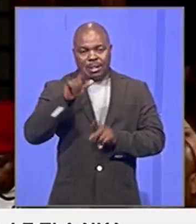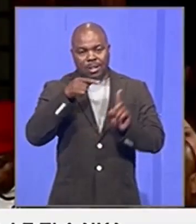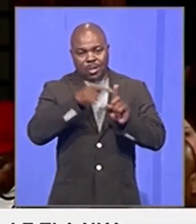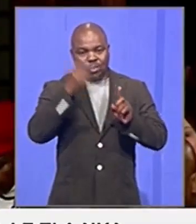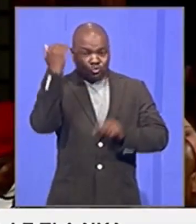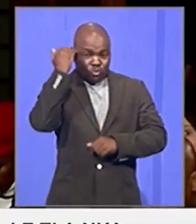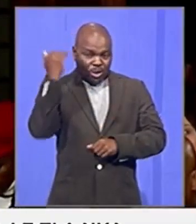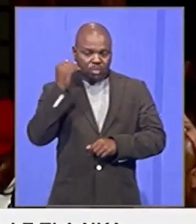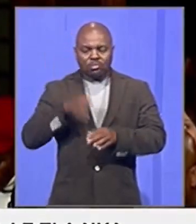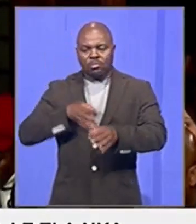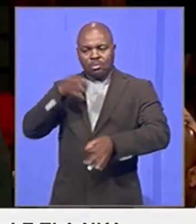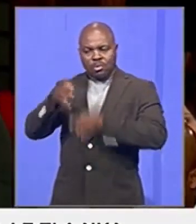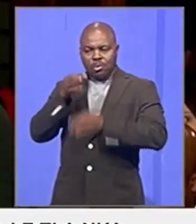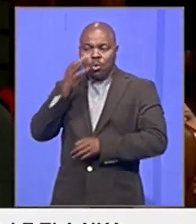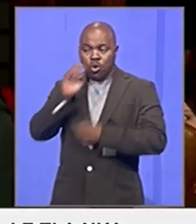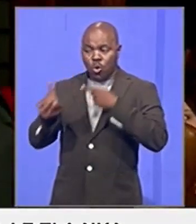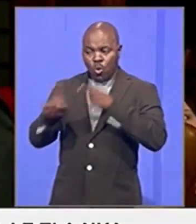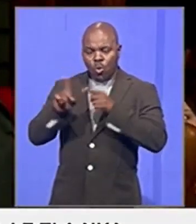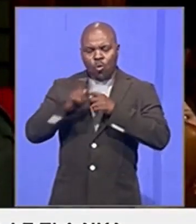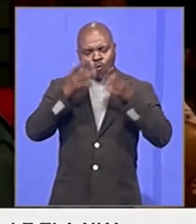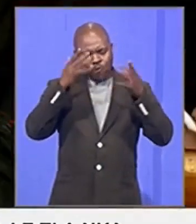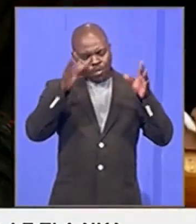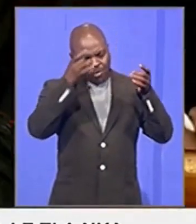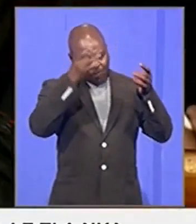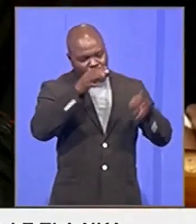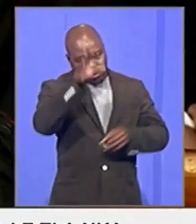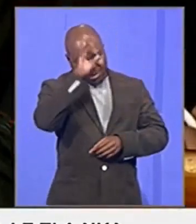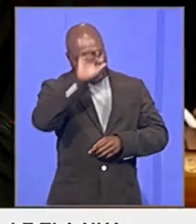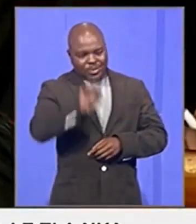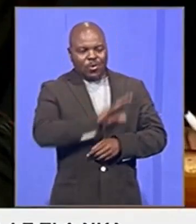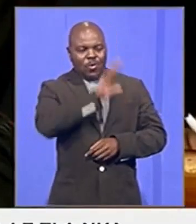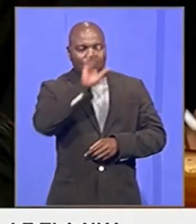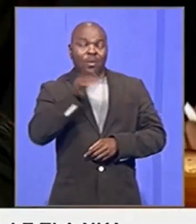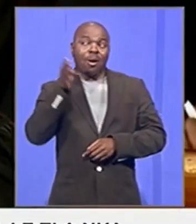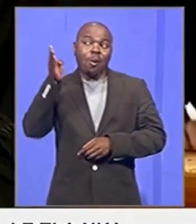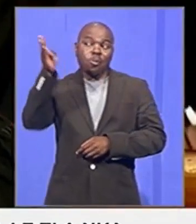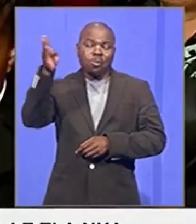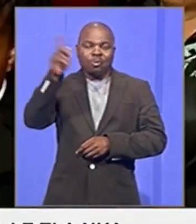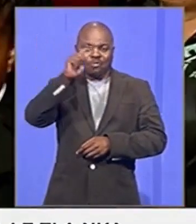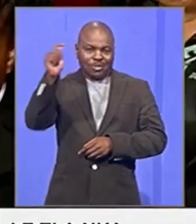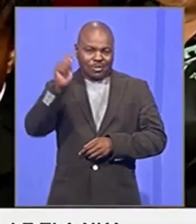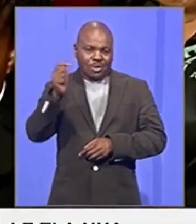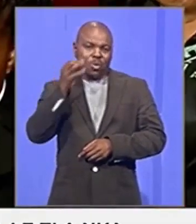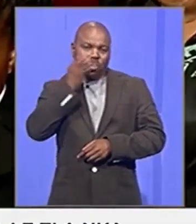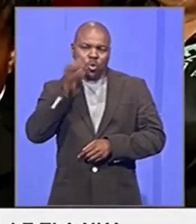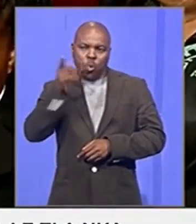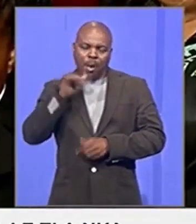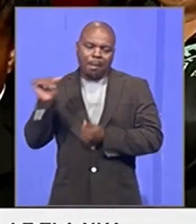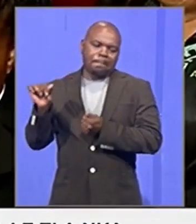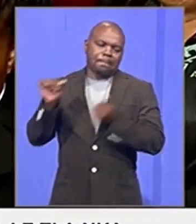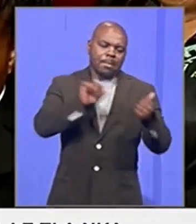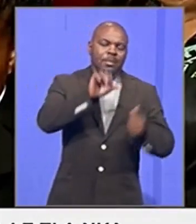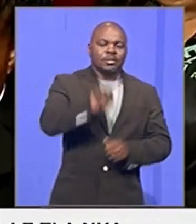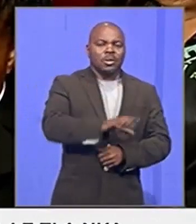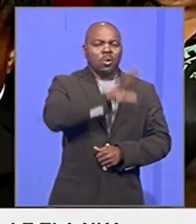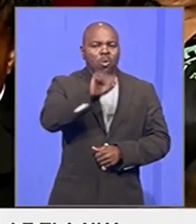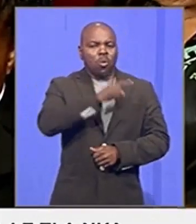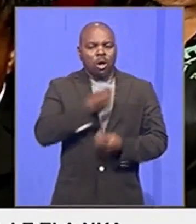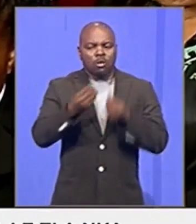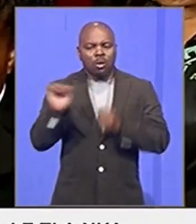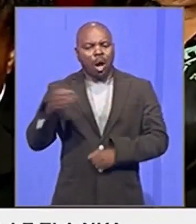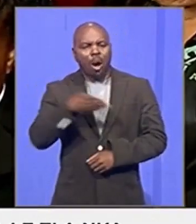bopaki ba hore Magudumana o boleletse bahlanka ba sepolesa sa Afrika Borwa naheng ya Tanzania hore o batla ho kgutlela Afrika Borwa baneng ba